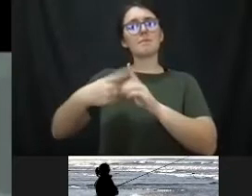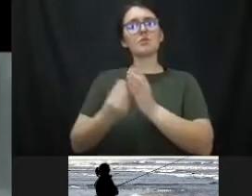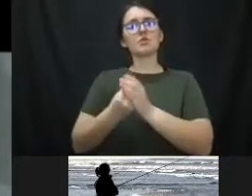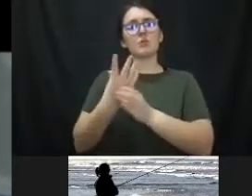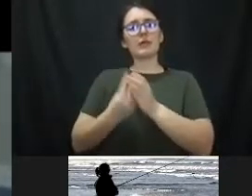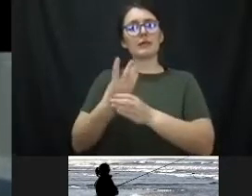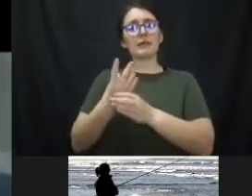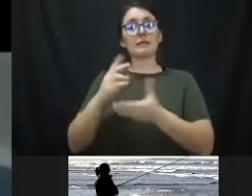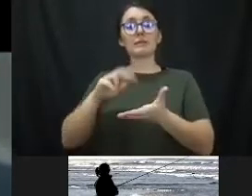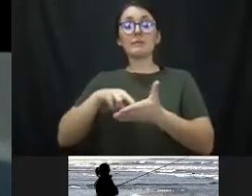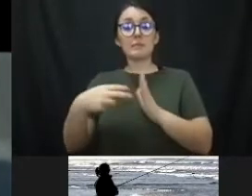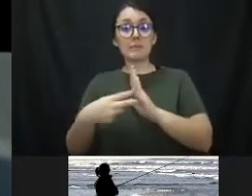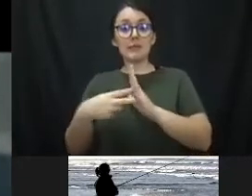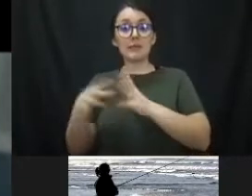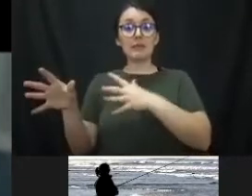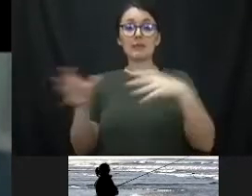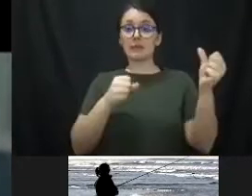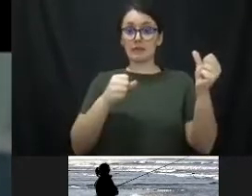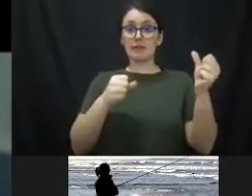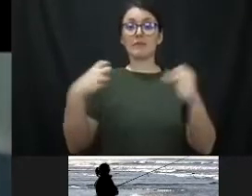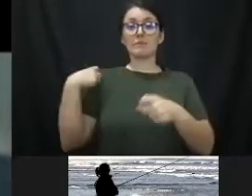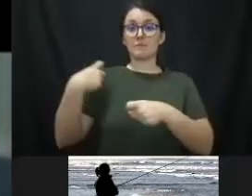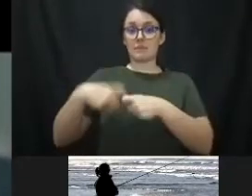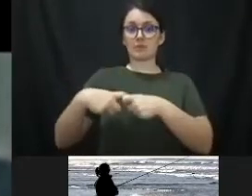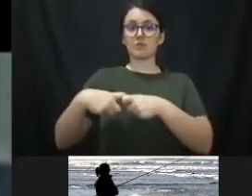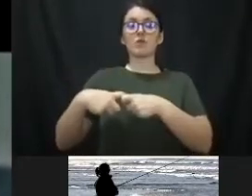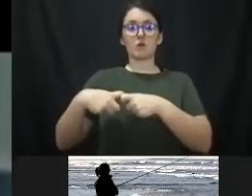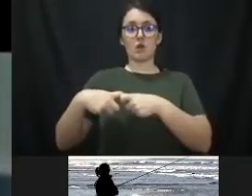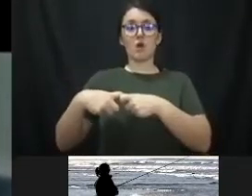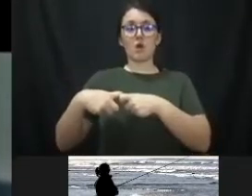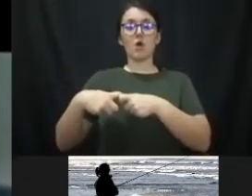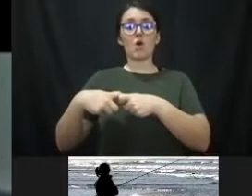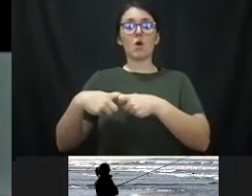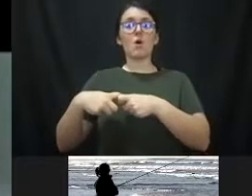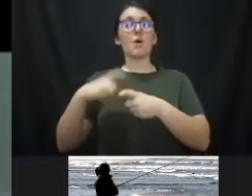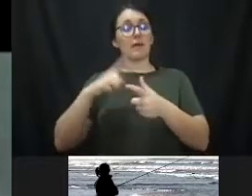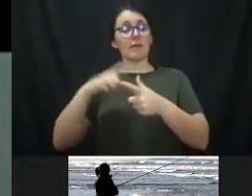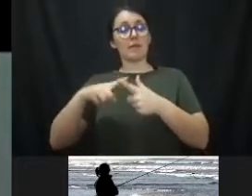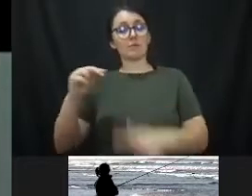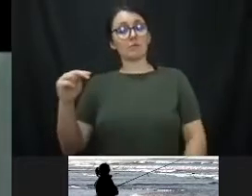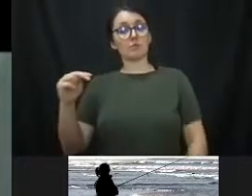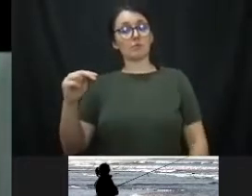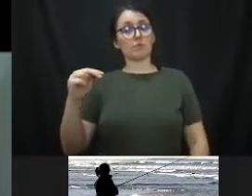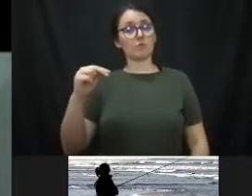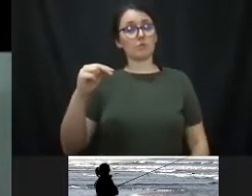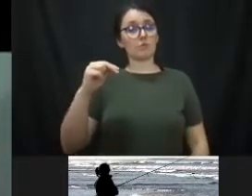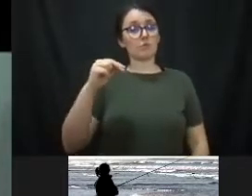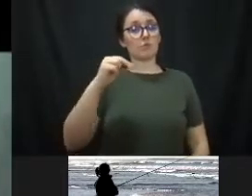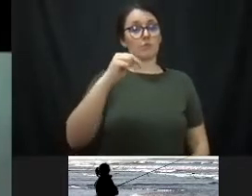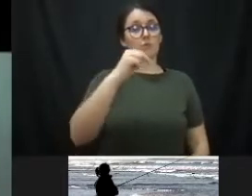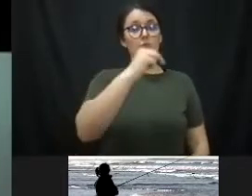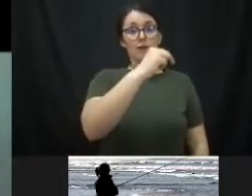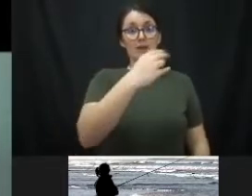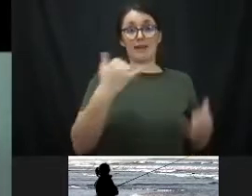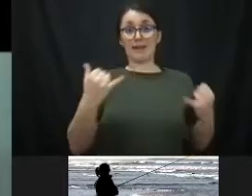leave Mexico where they mate and give birth to their calves, and then they go do do do do do do do do do do do do all the way